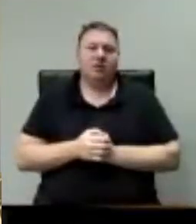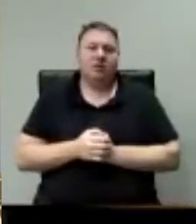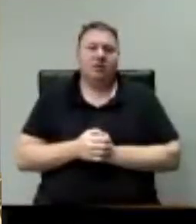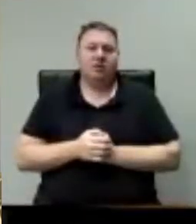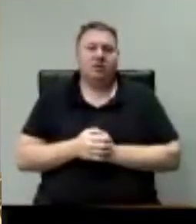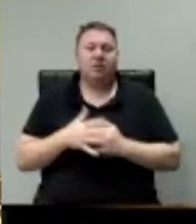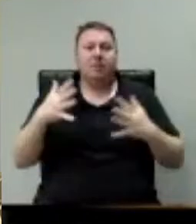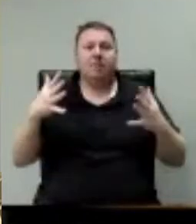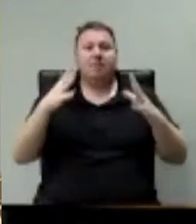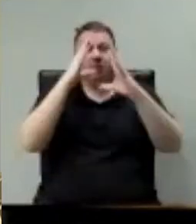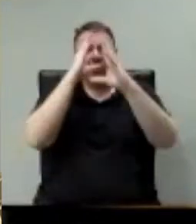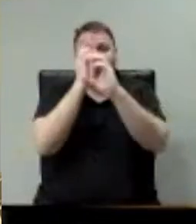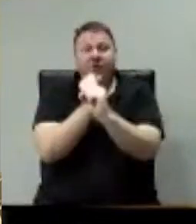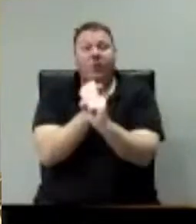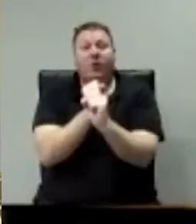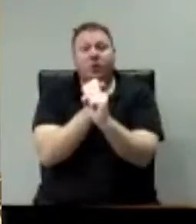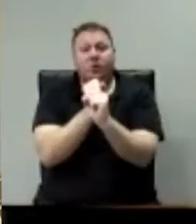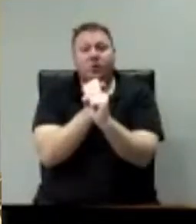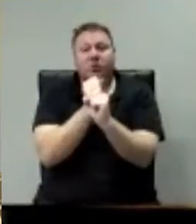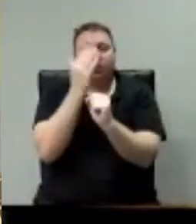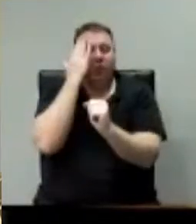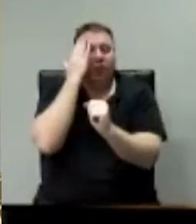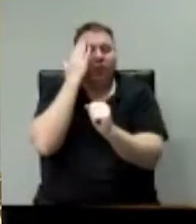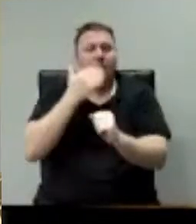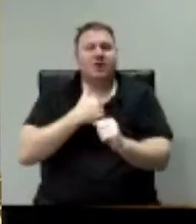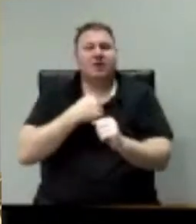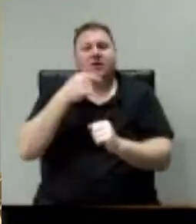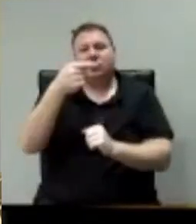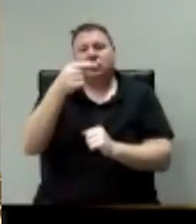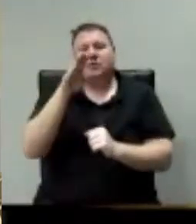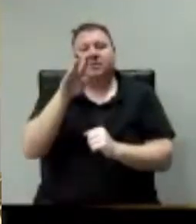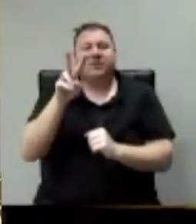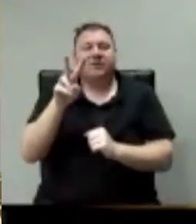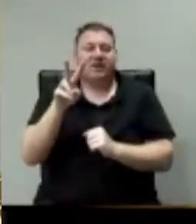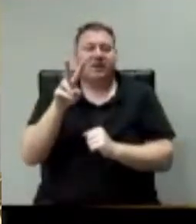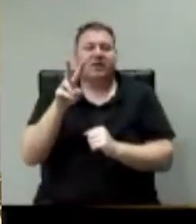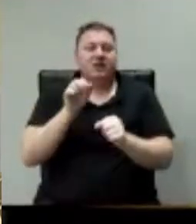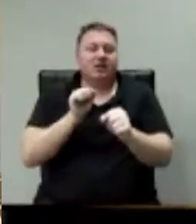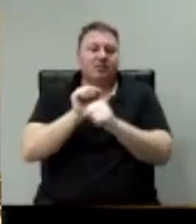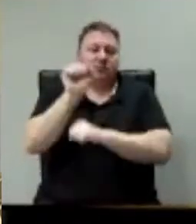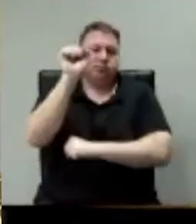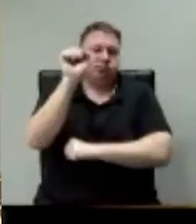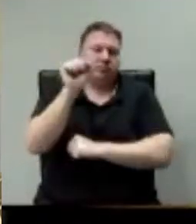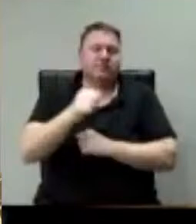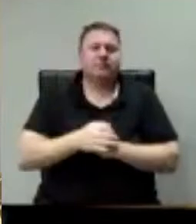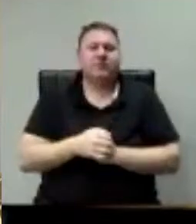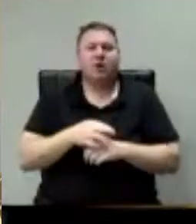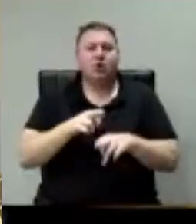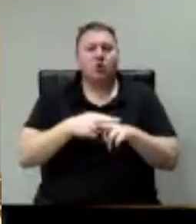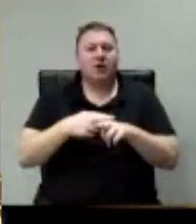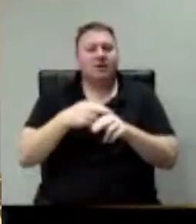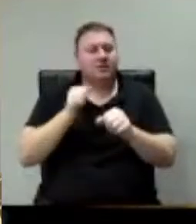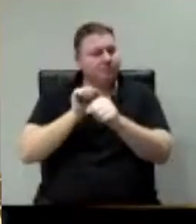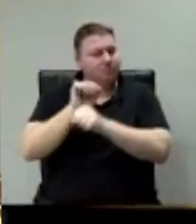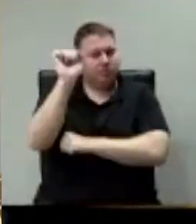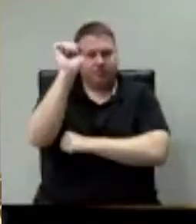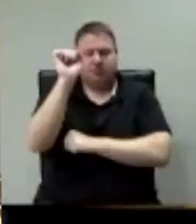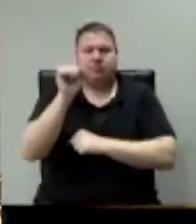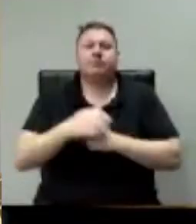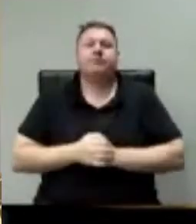big focus. What I've become known for is the gender-based violence, anti-gender-based violence work and anti-racism work.